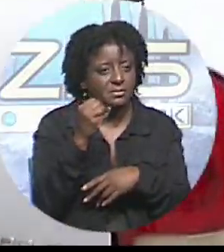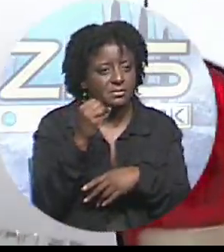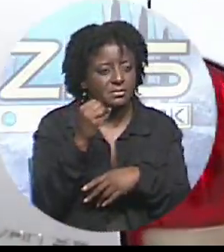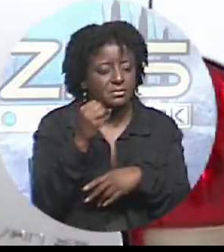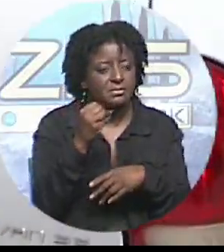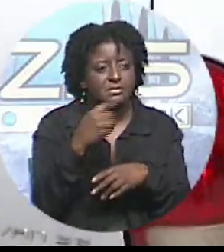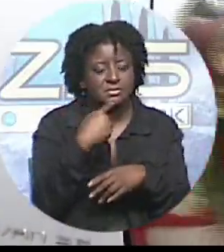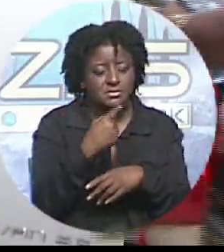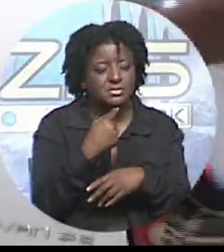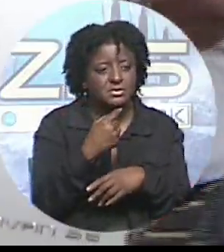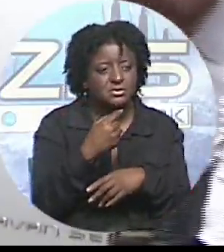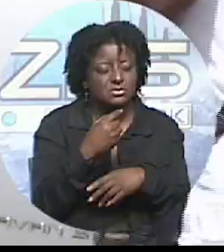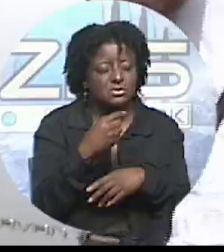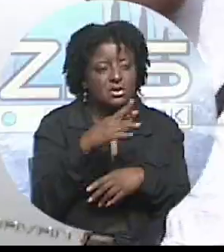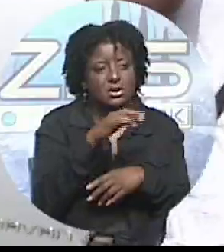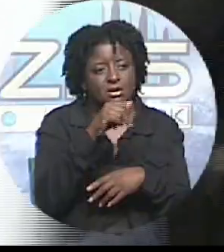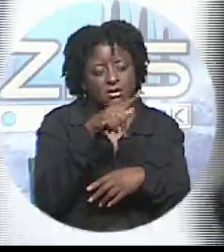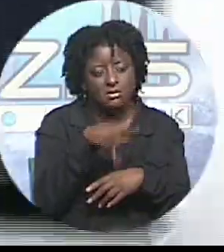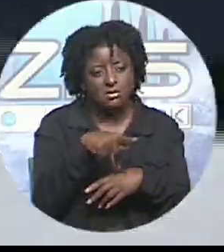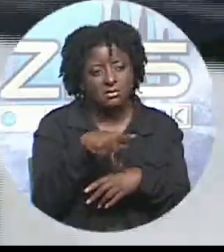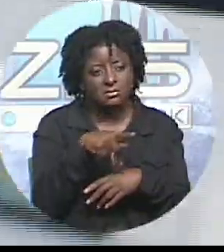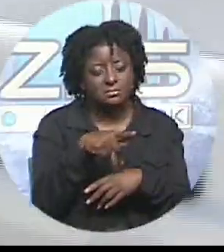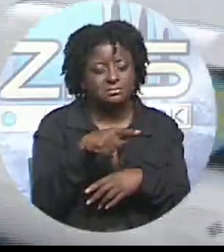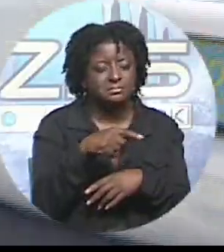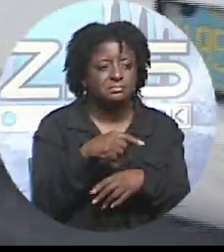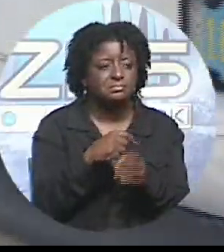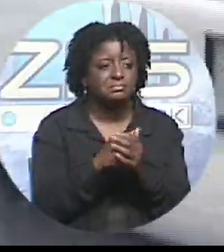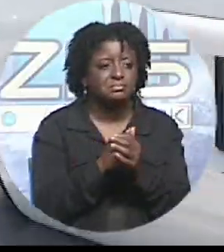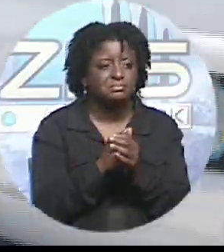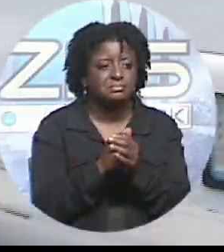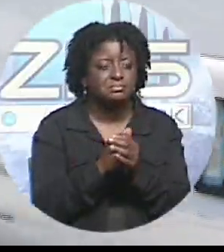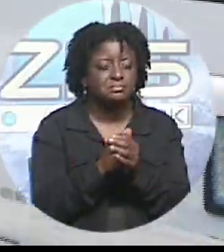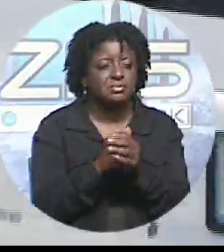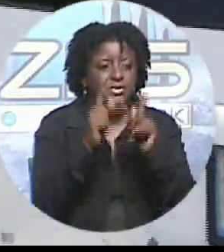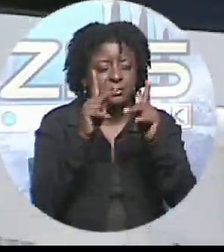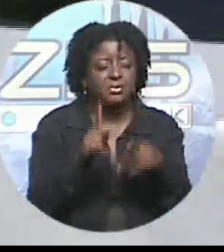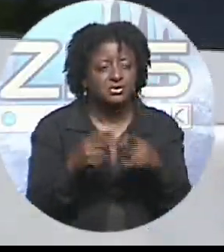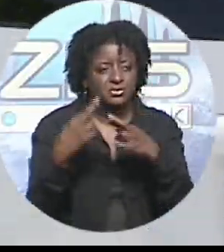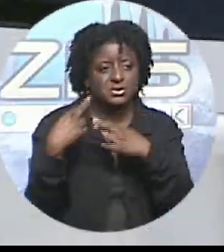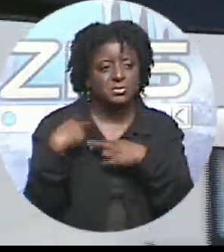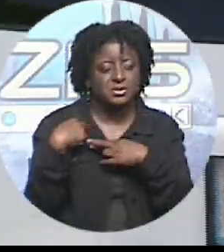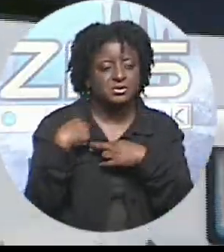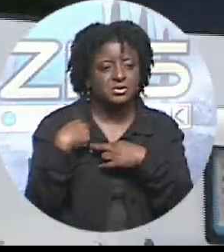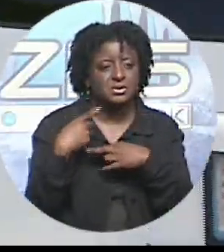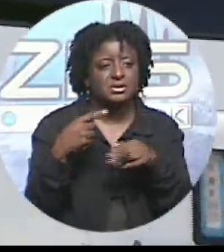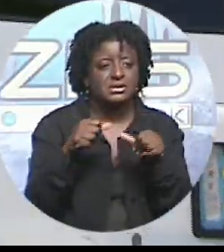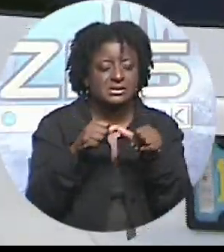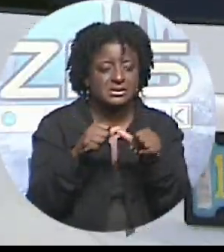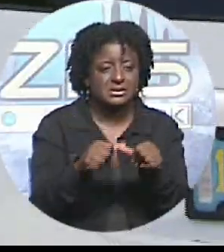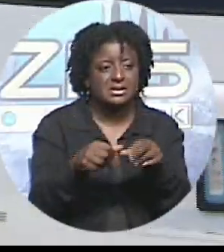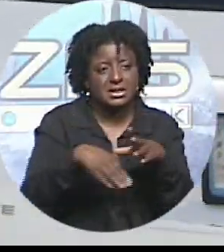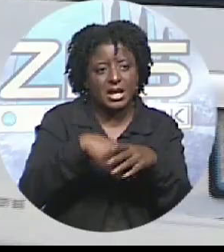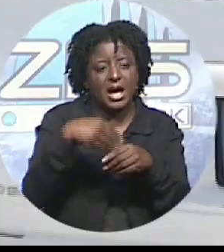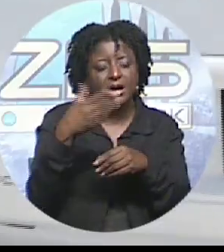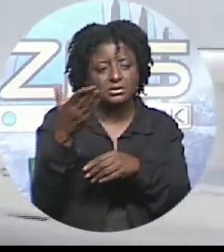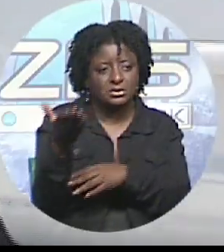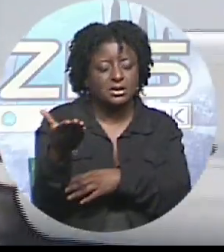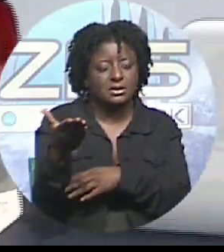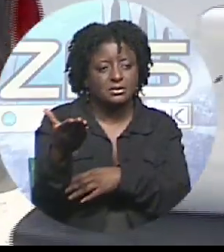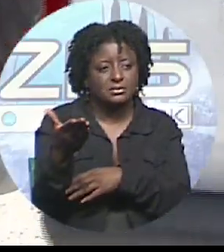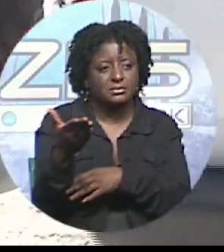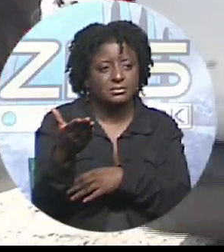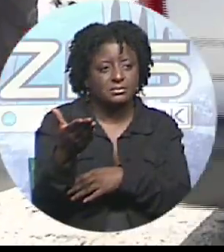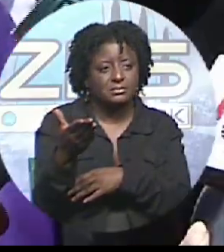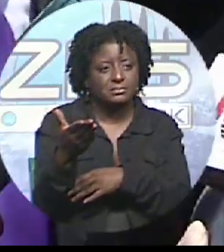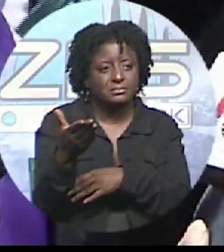peace as morticians took his body away. The CDU chief said the person responsible is still at large. The